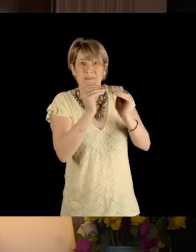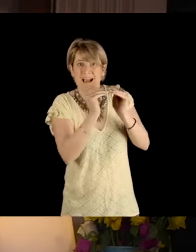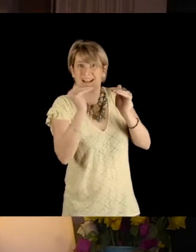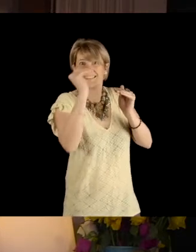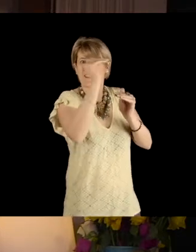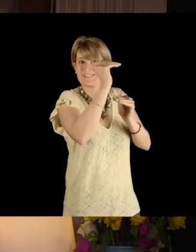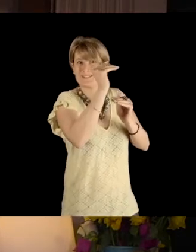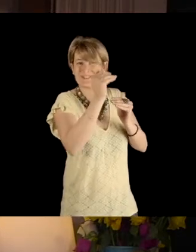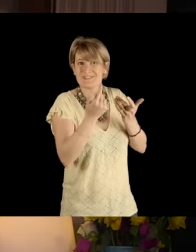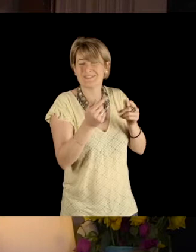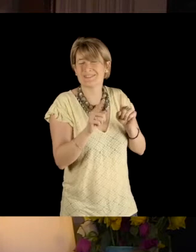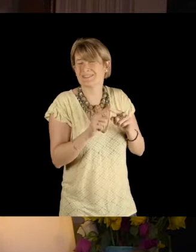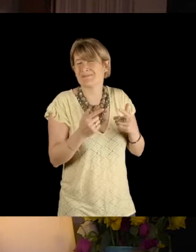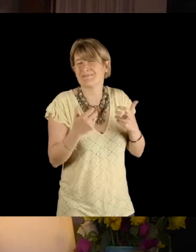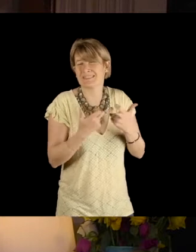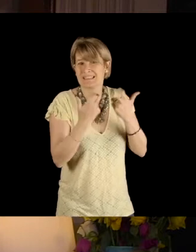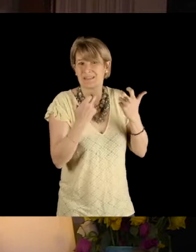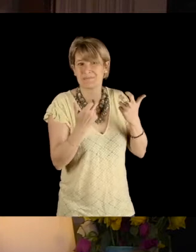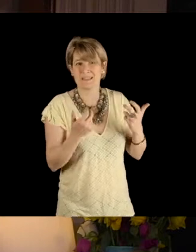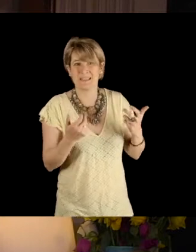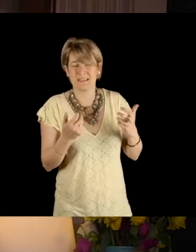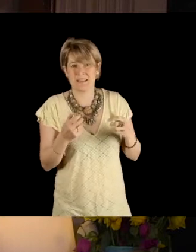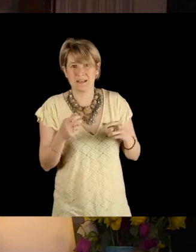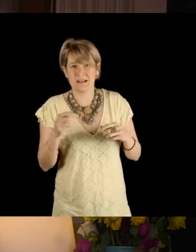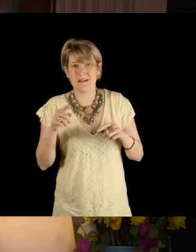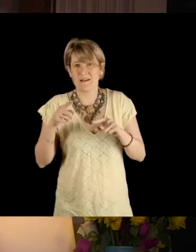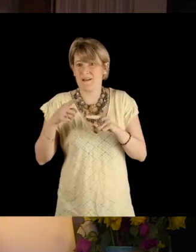tied by a rope to a small plastic chair.